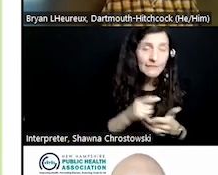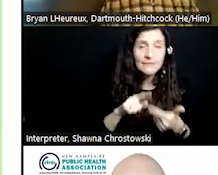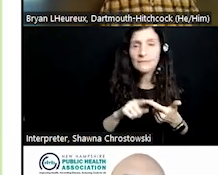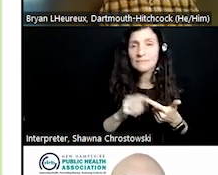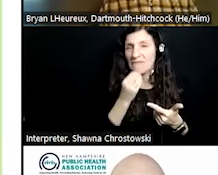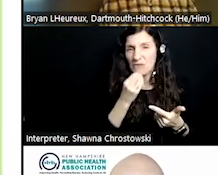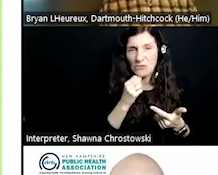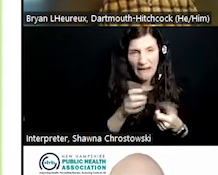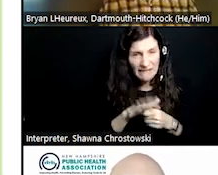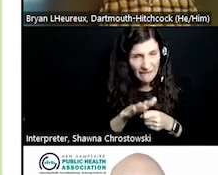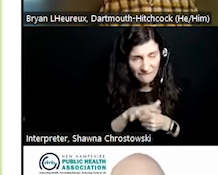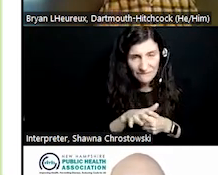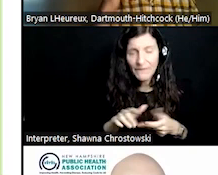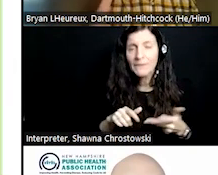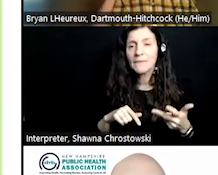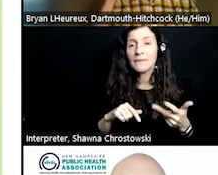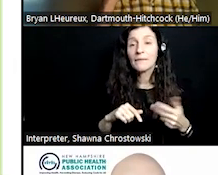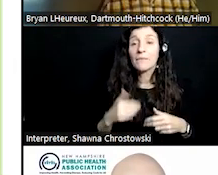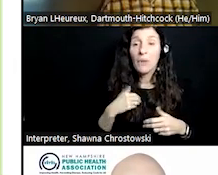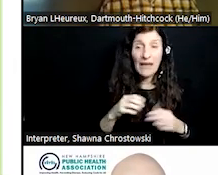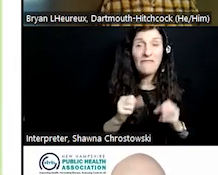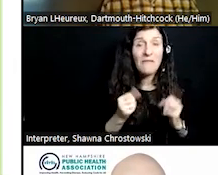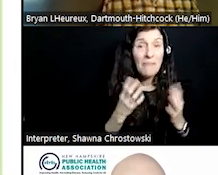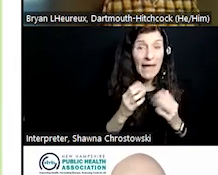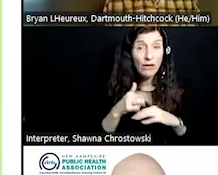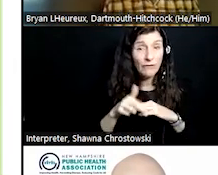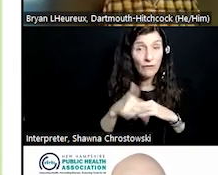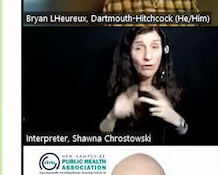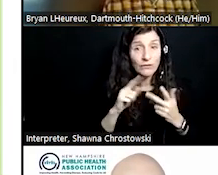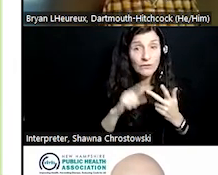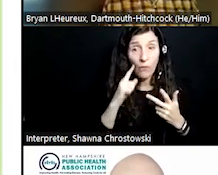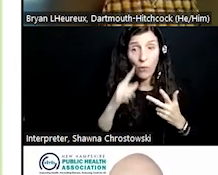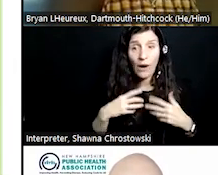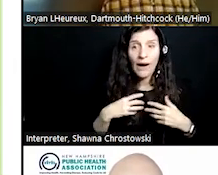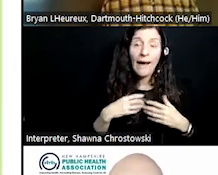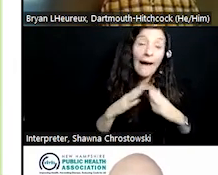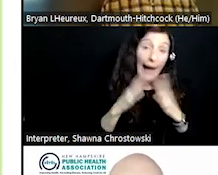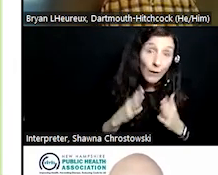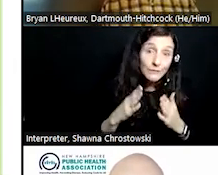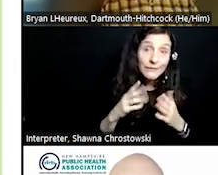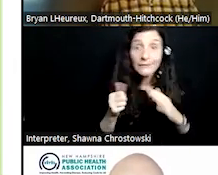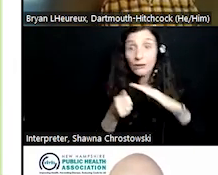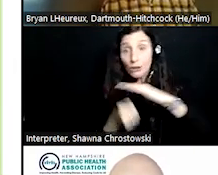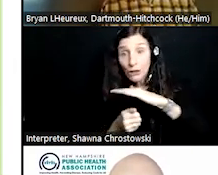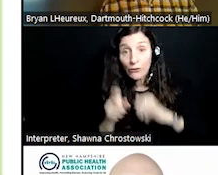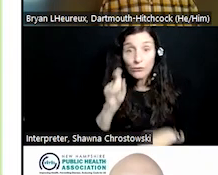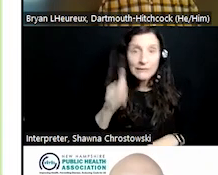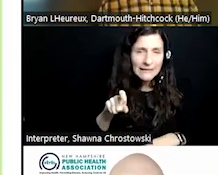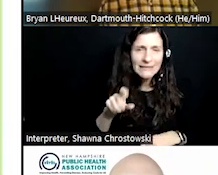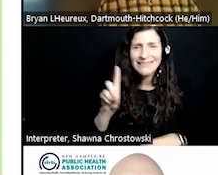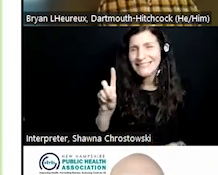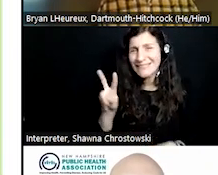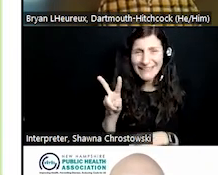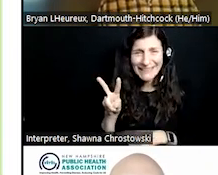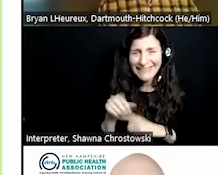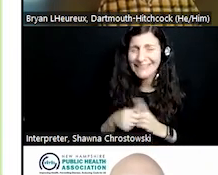insecurity. But we also have a number of referrals come in for housing or shelter needs, domestic violence. And I